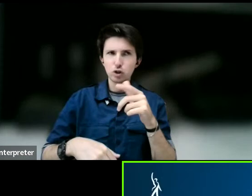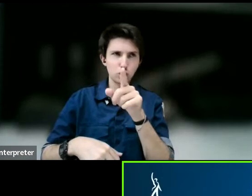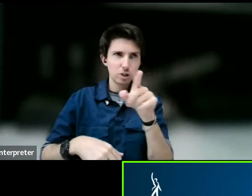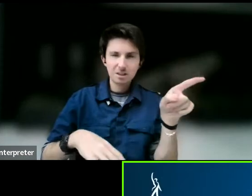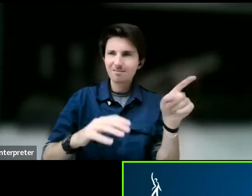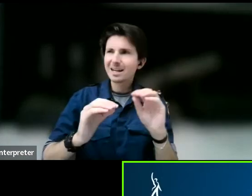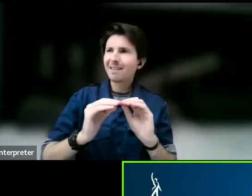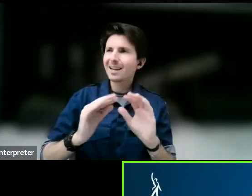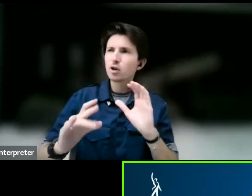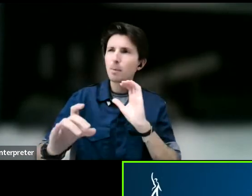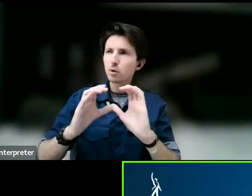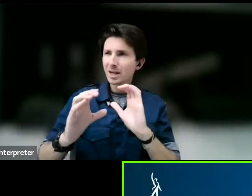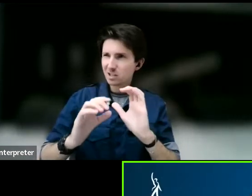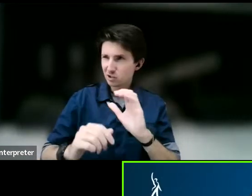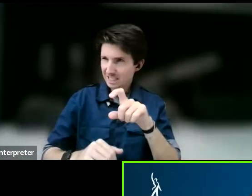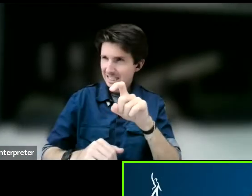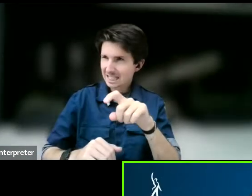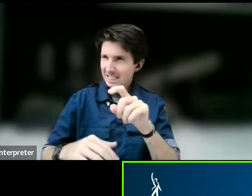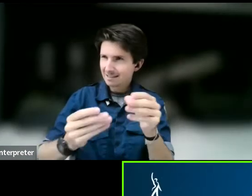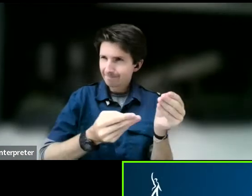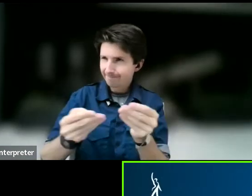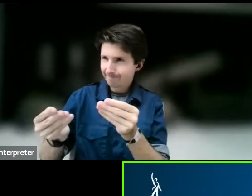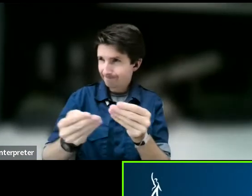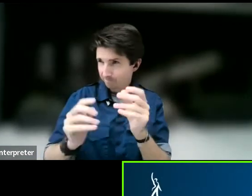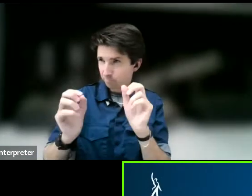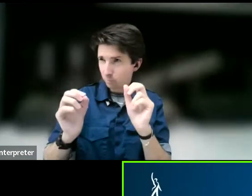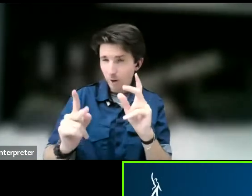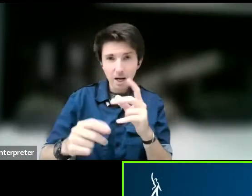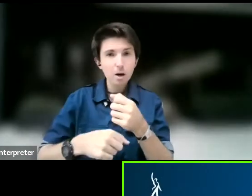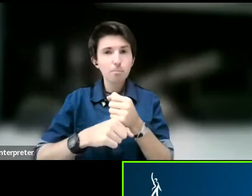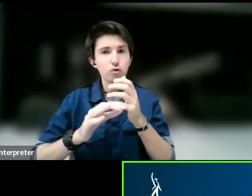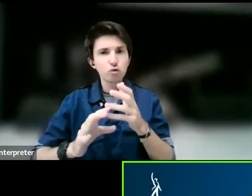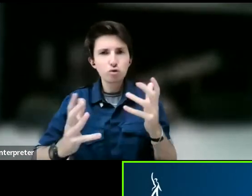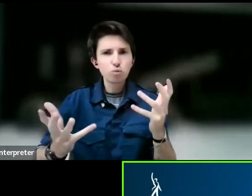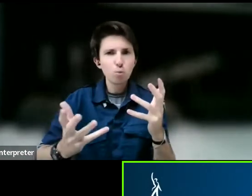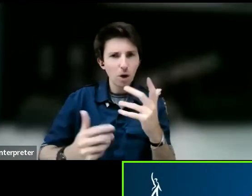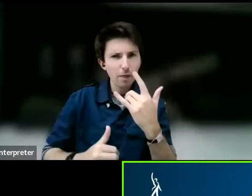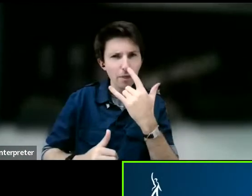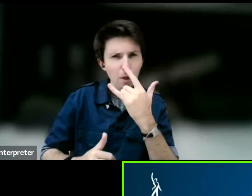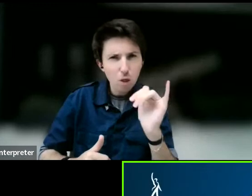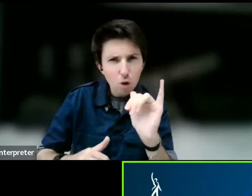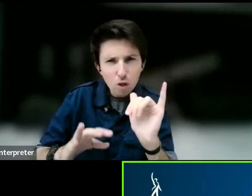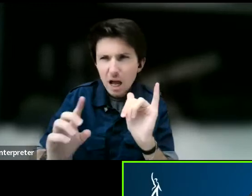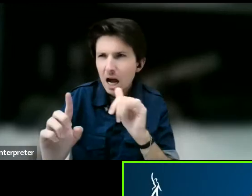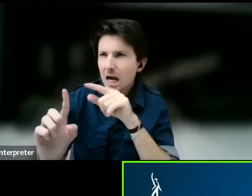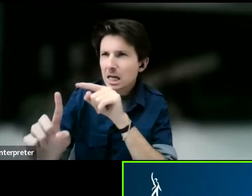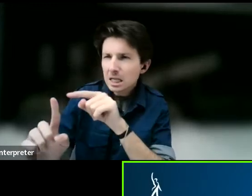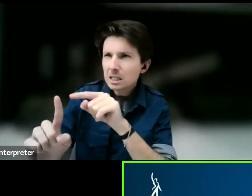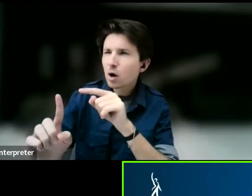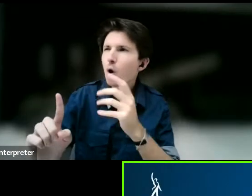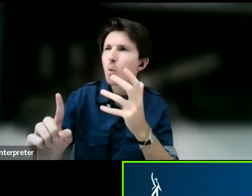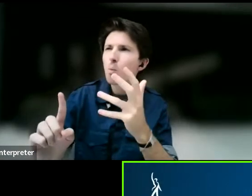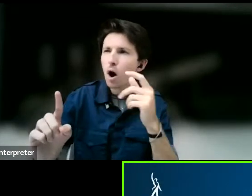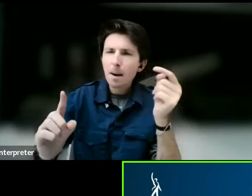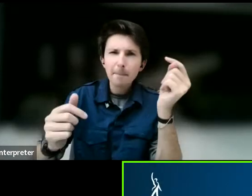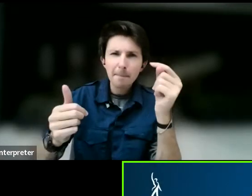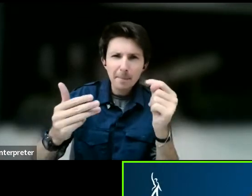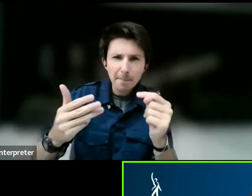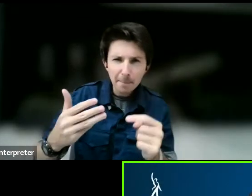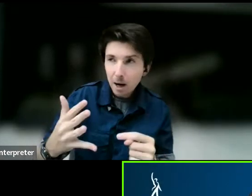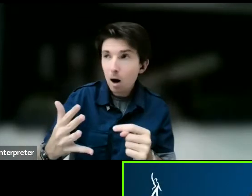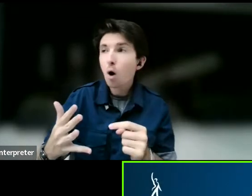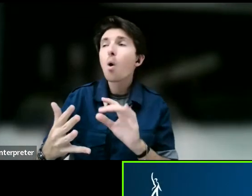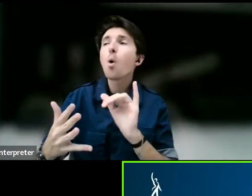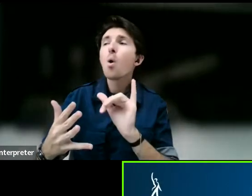can supply what the producers are looking for and be prepared and ready to do their professional best. So I personally